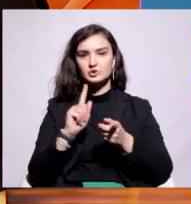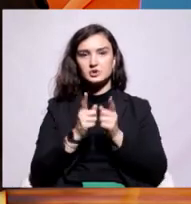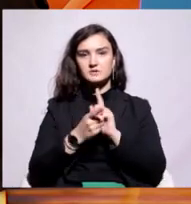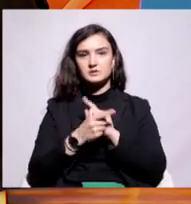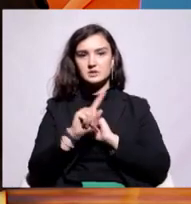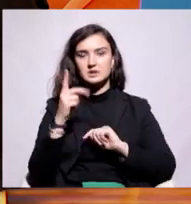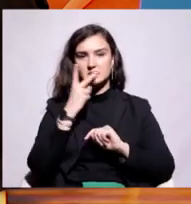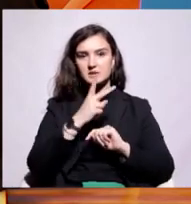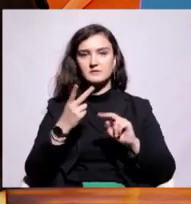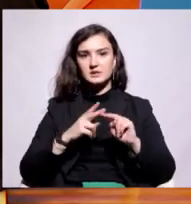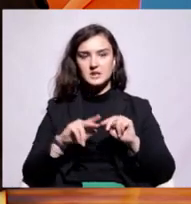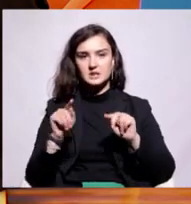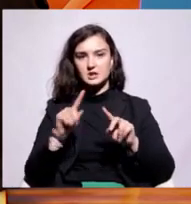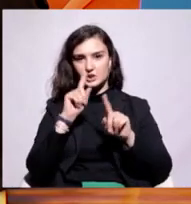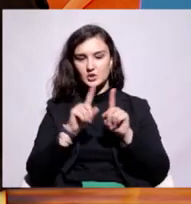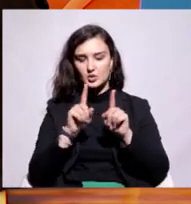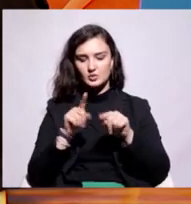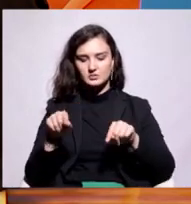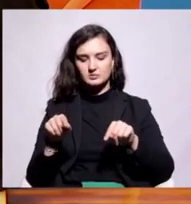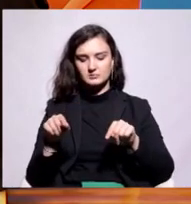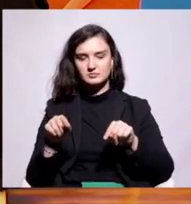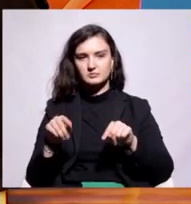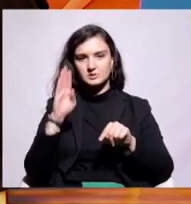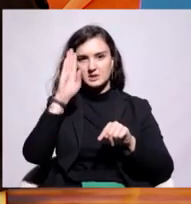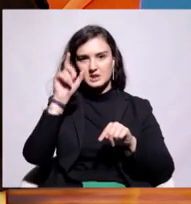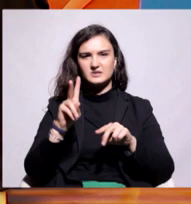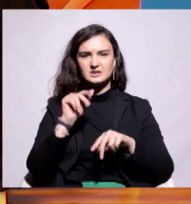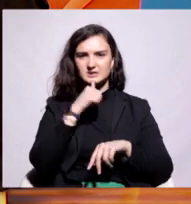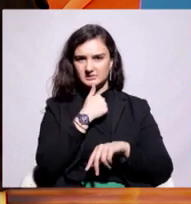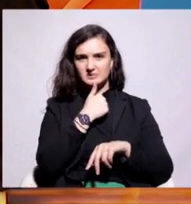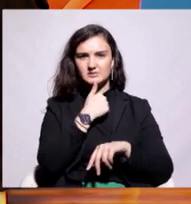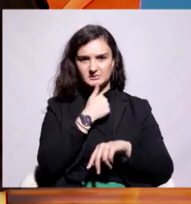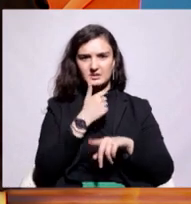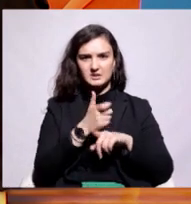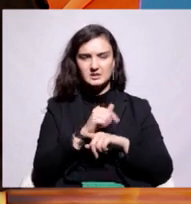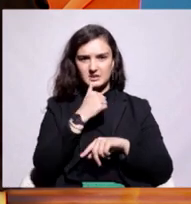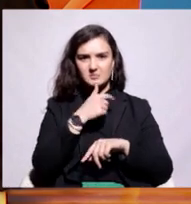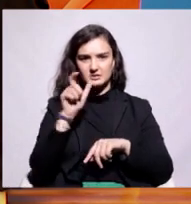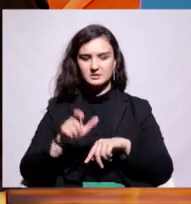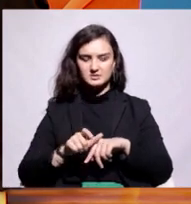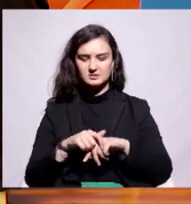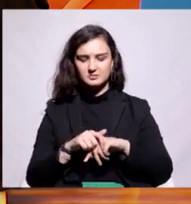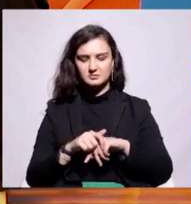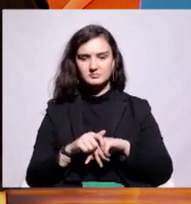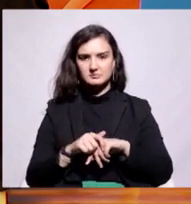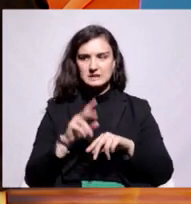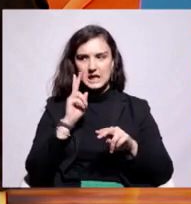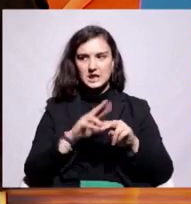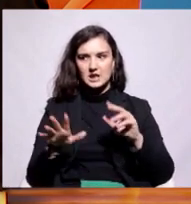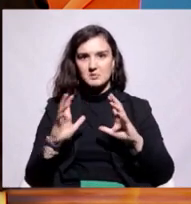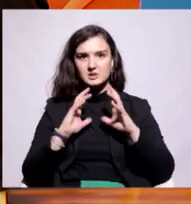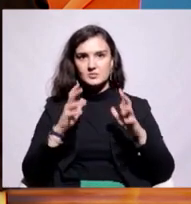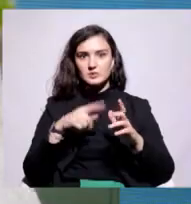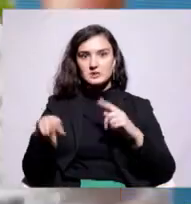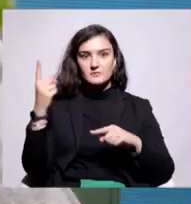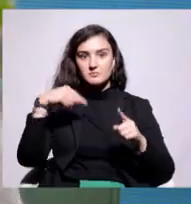he sees. And this is a kind of like, it's a metaphor for a man who's lazy, fundamentally lazy, goes off, gets lost in the world, and then